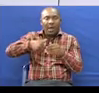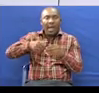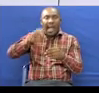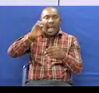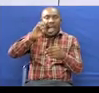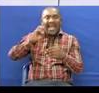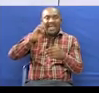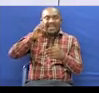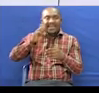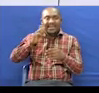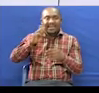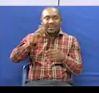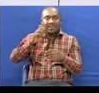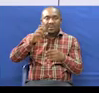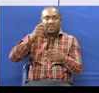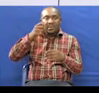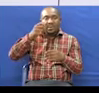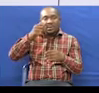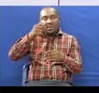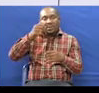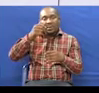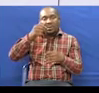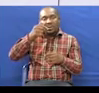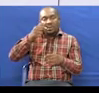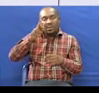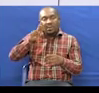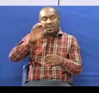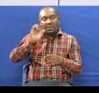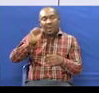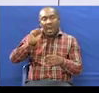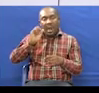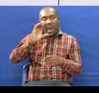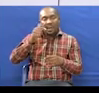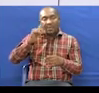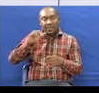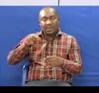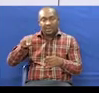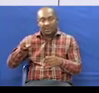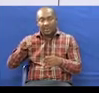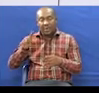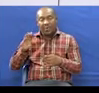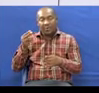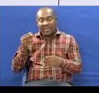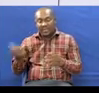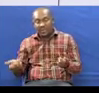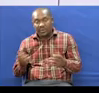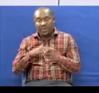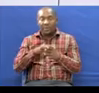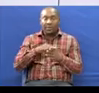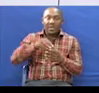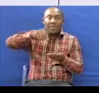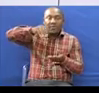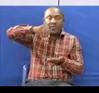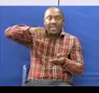minerals or cultivating of large areas by using tractors and other machines, the using of improved seeds, the using